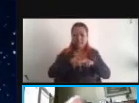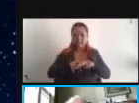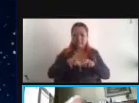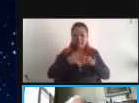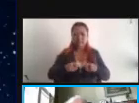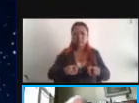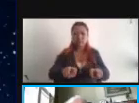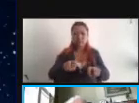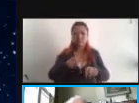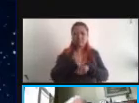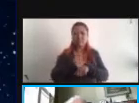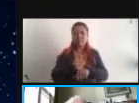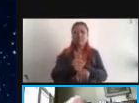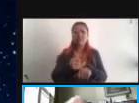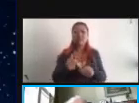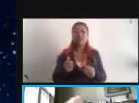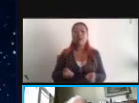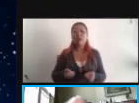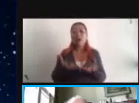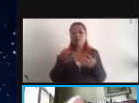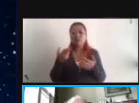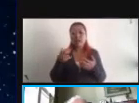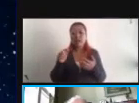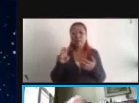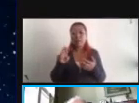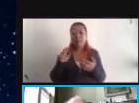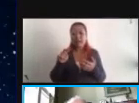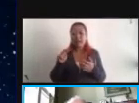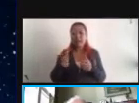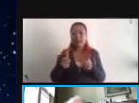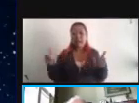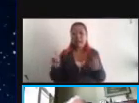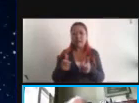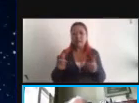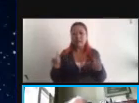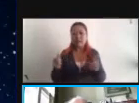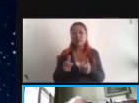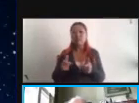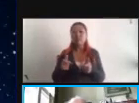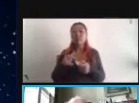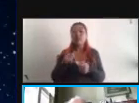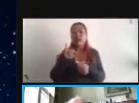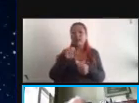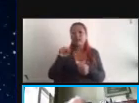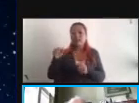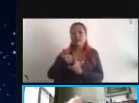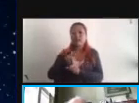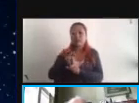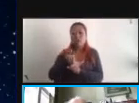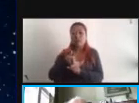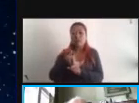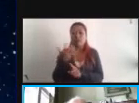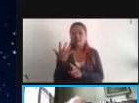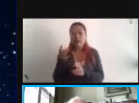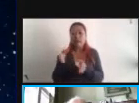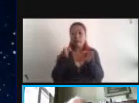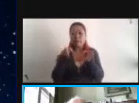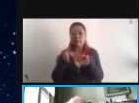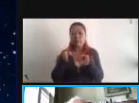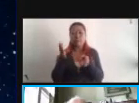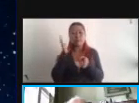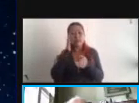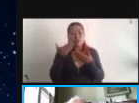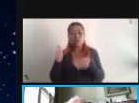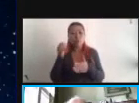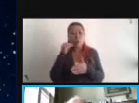in there. How big of a habitat do you talk about? As Sharmi mentioned, International Space Station is the size of a 5-person or 5-bedroom